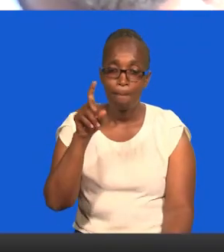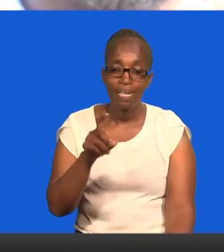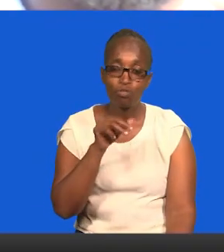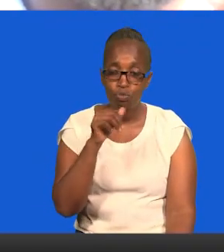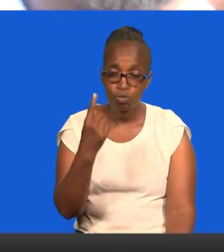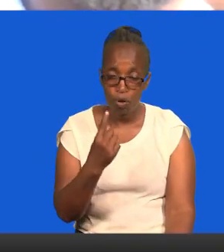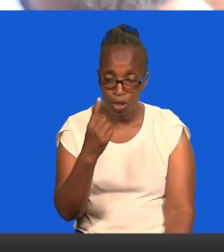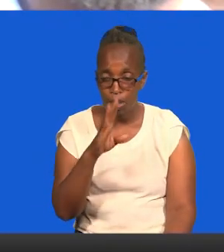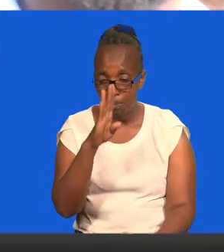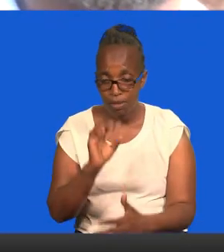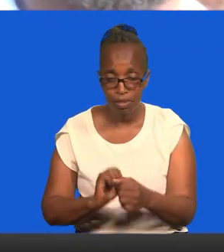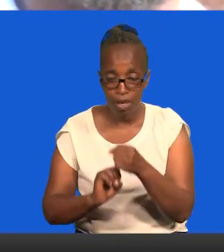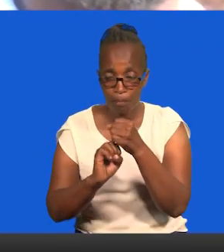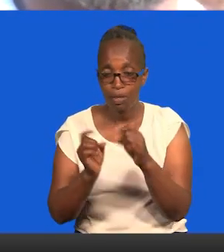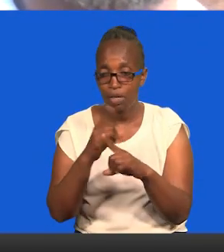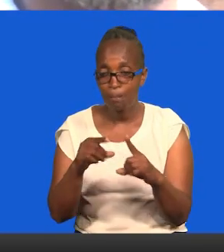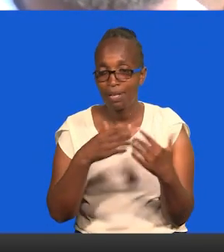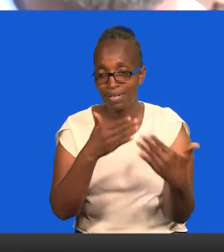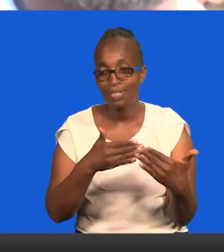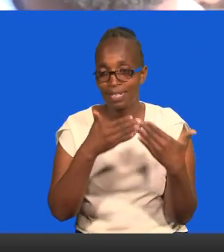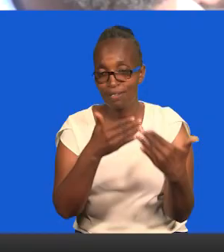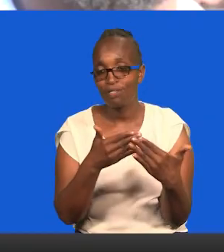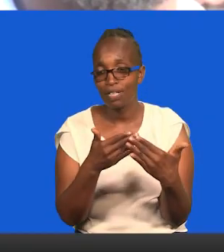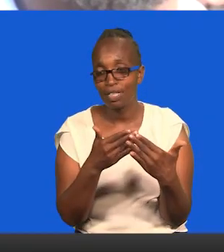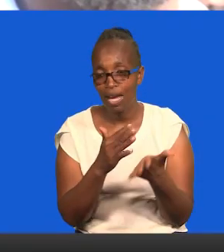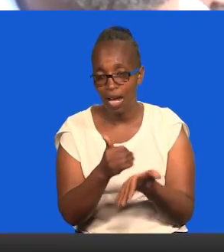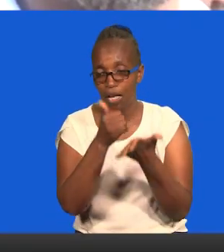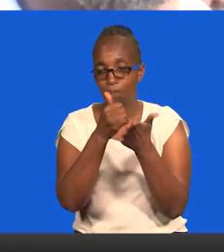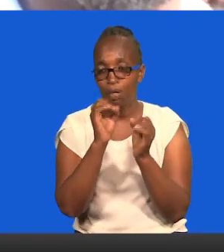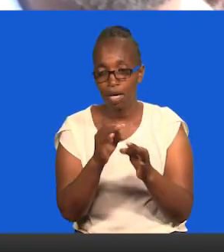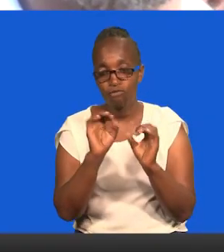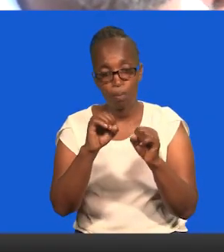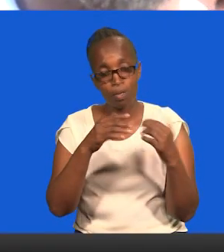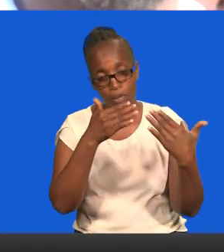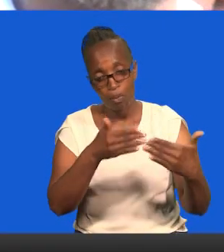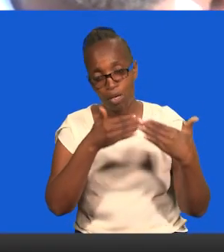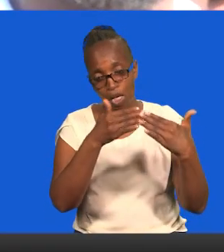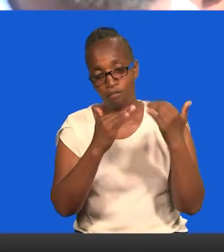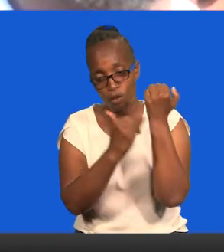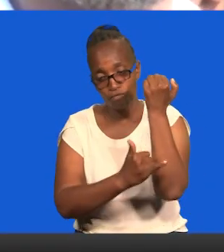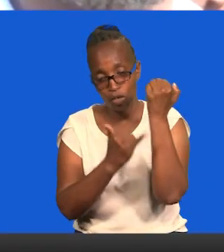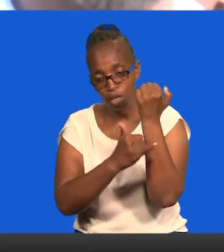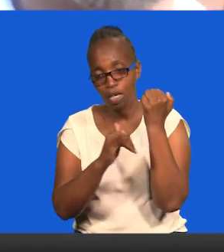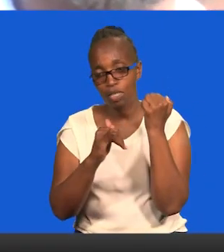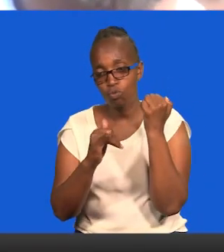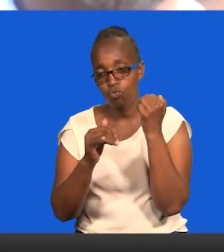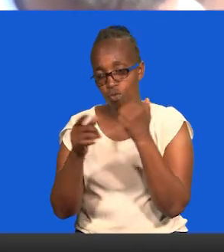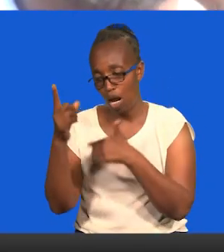should not only be assisted, but should even be given incentives. If we can give foreigners who come to invest in